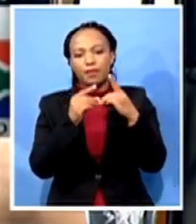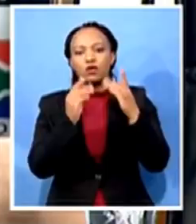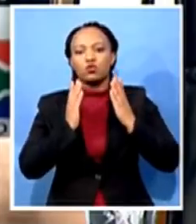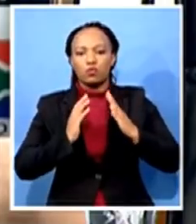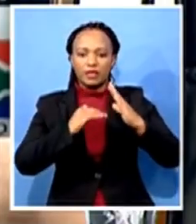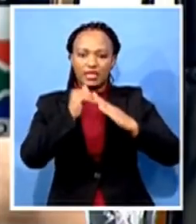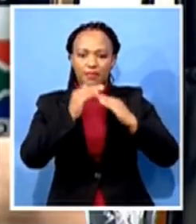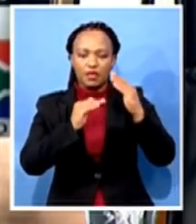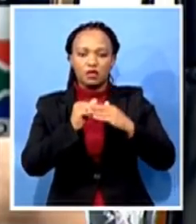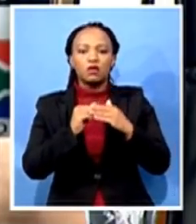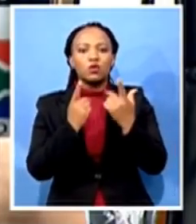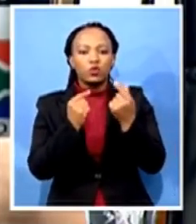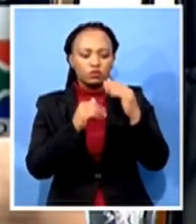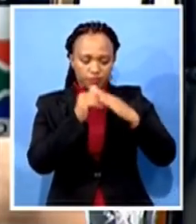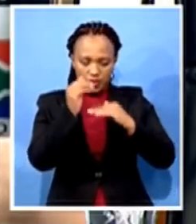The issue of